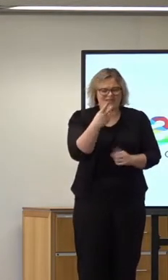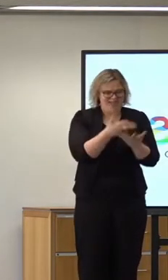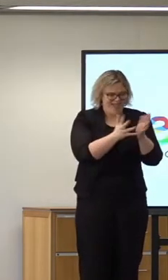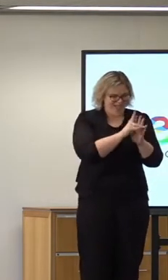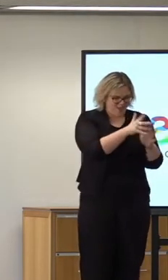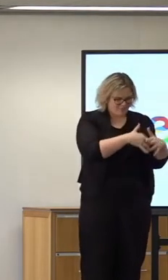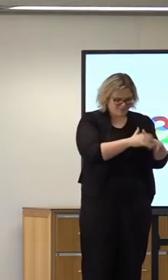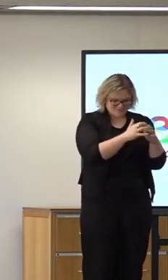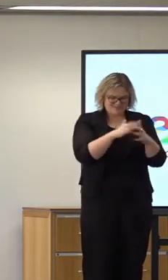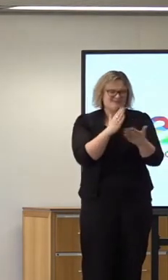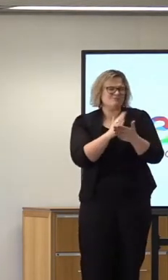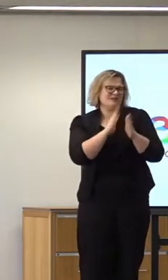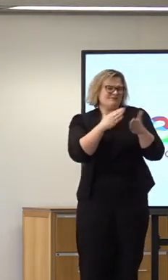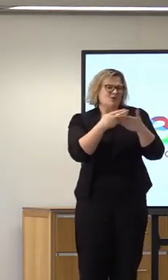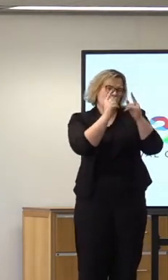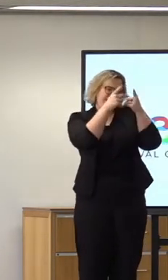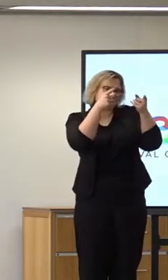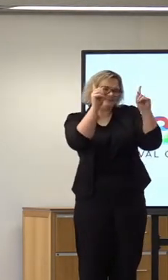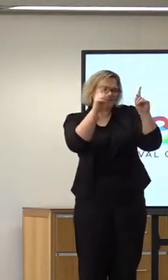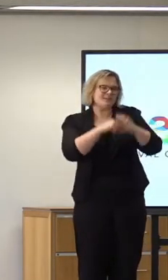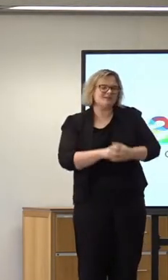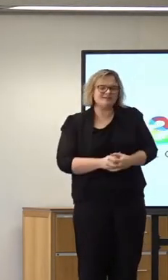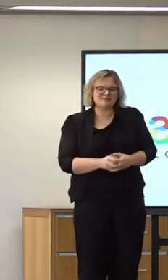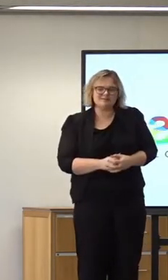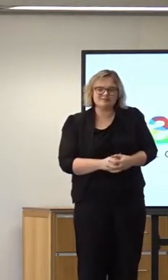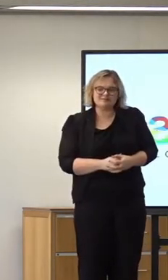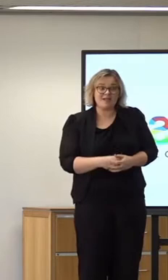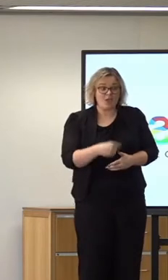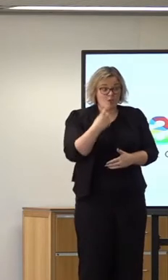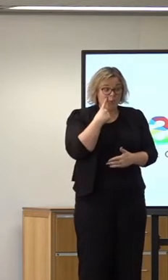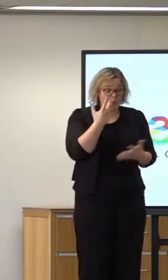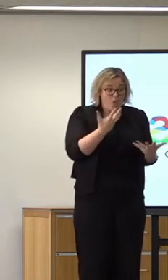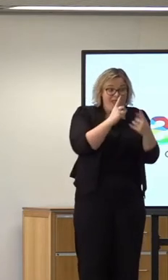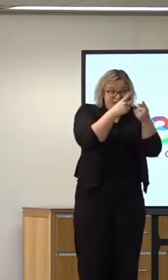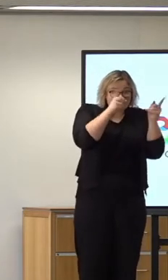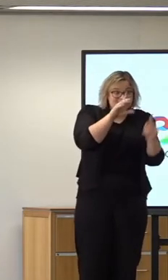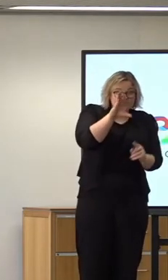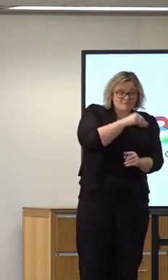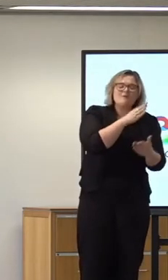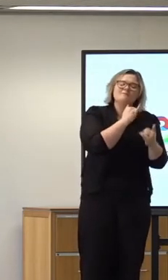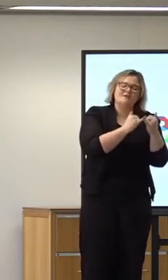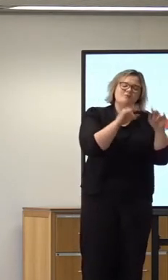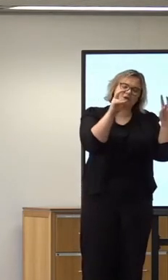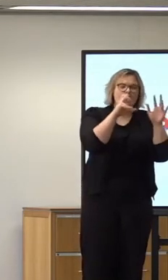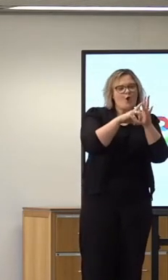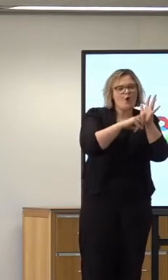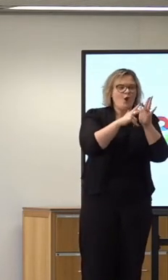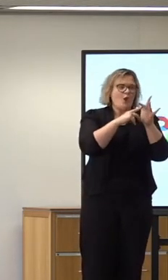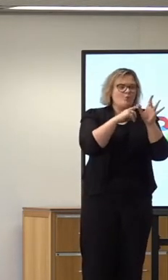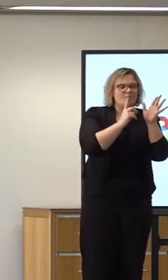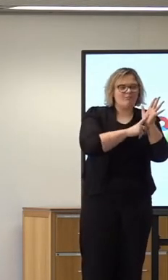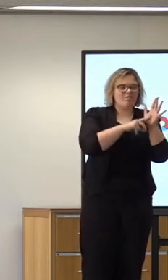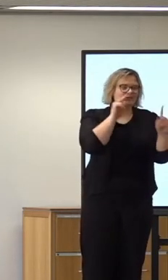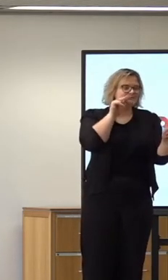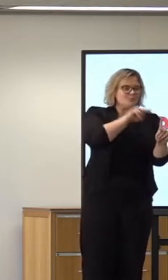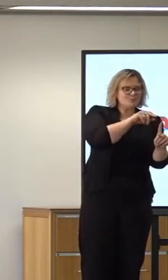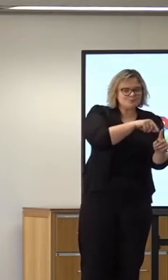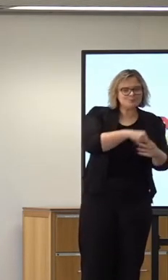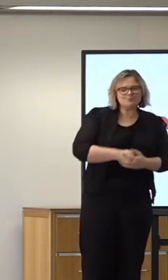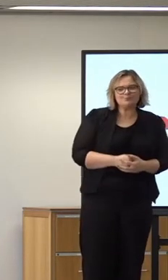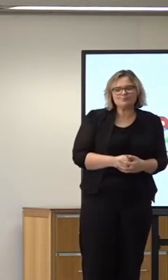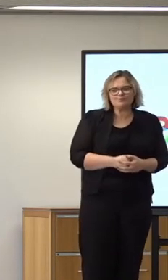on, it's academia. And when you look at what the basis of academia is founded on, it's a very colonial mindset. So when you were looking at a